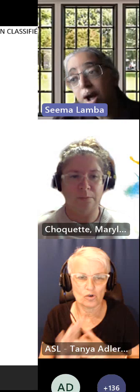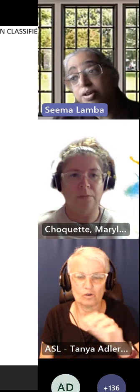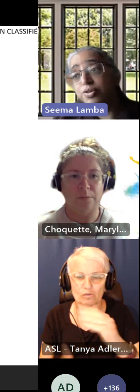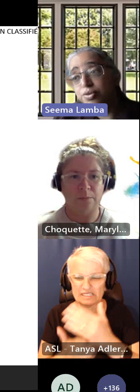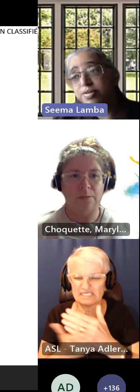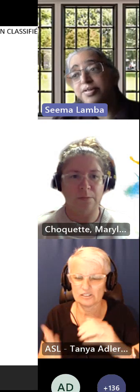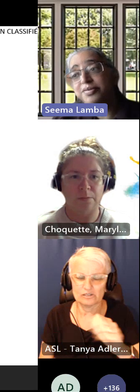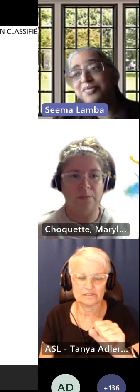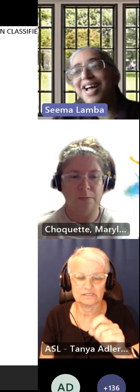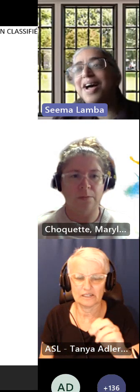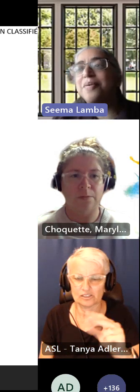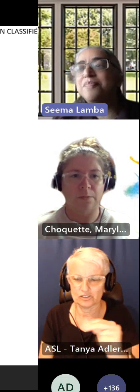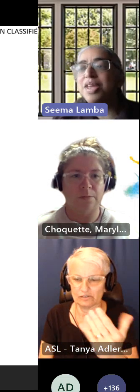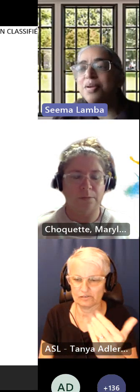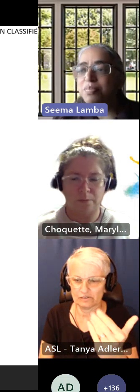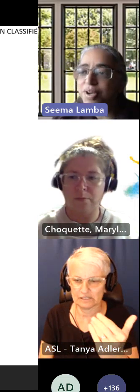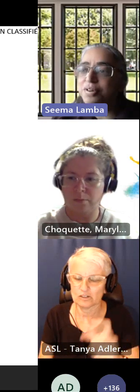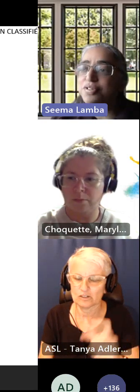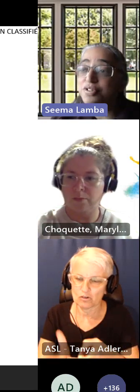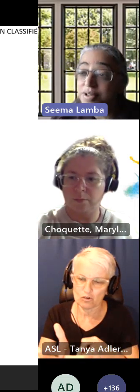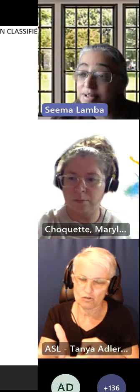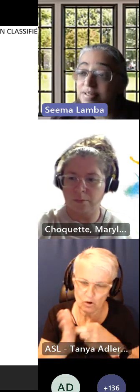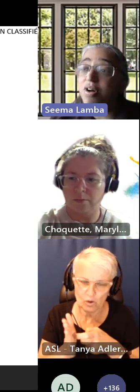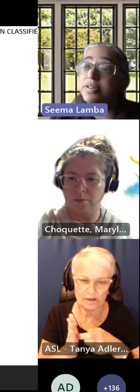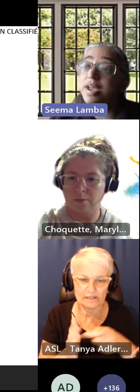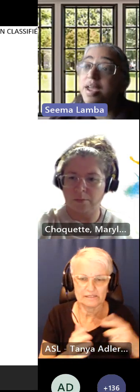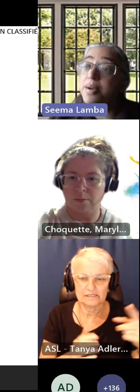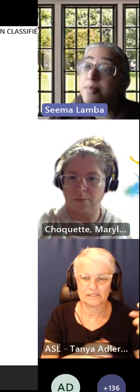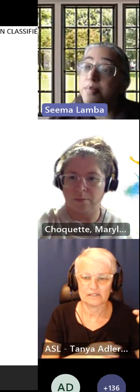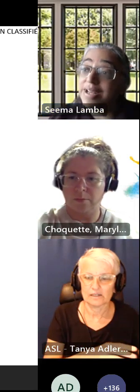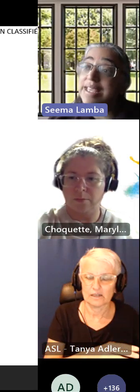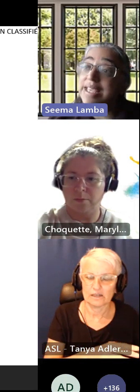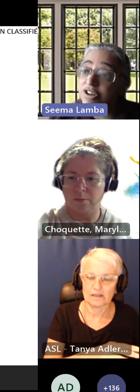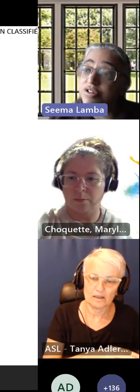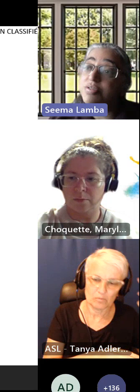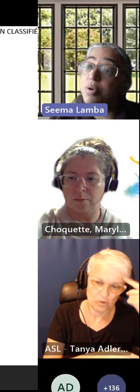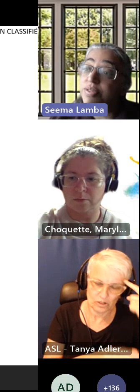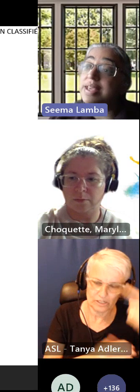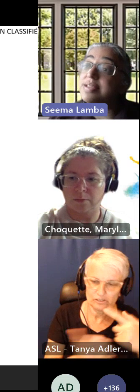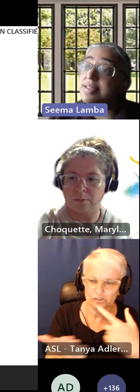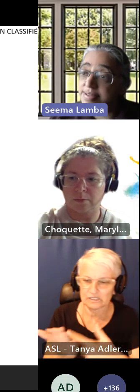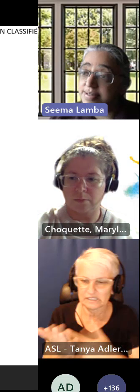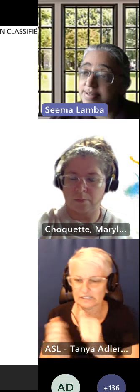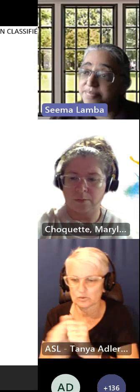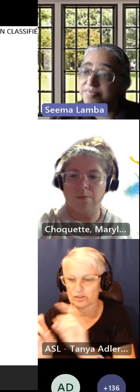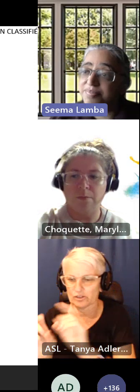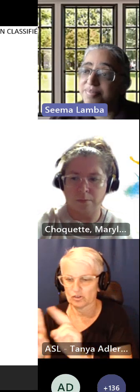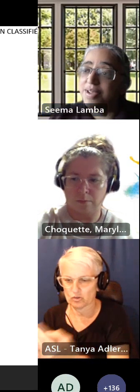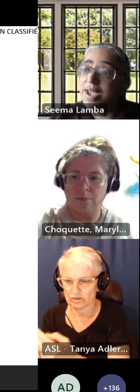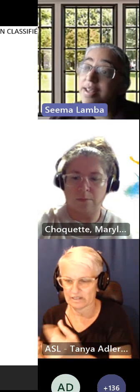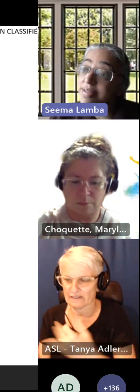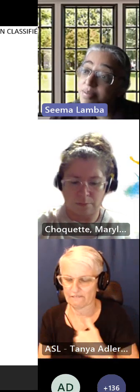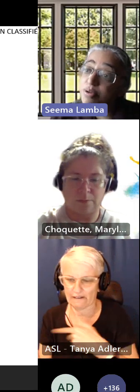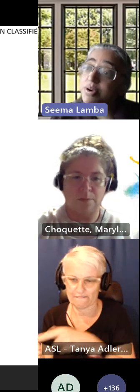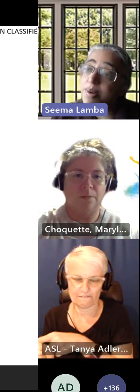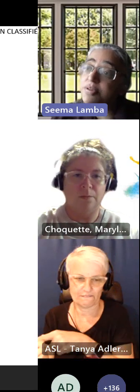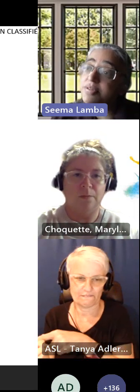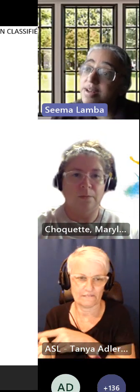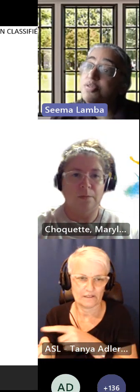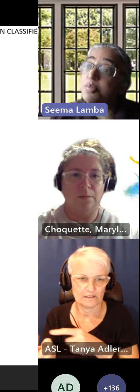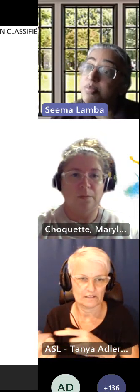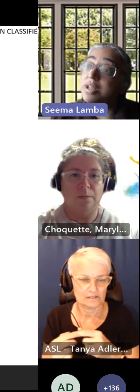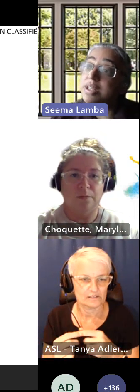that requires employers to consult bargaining agents where they exist. Okay, it says